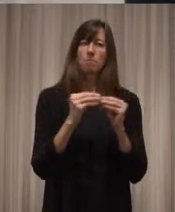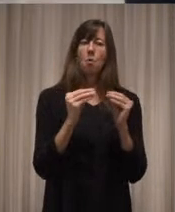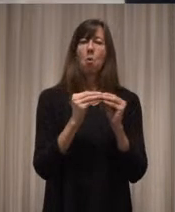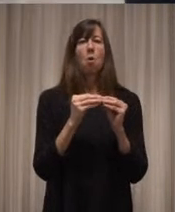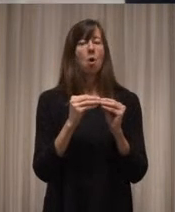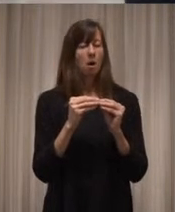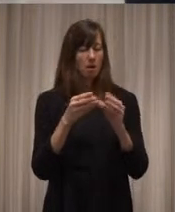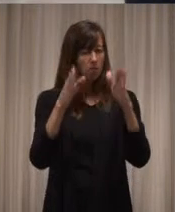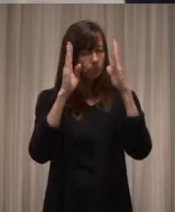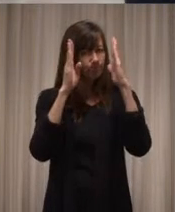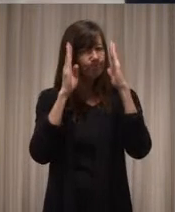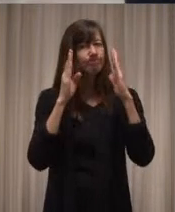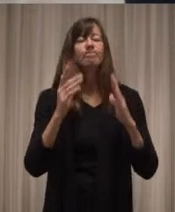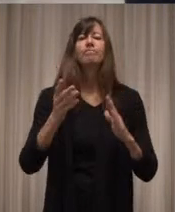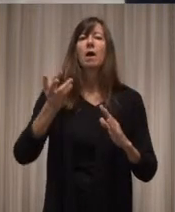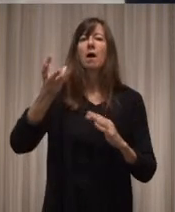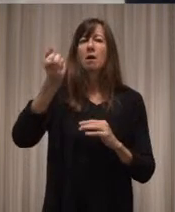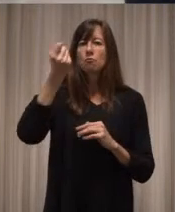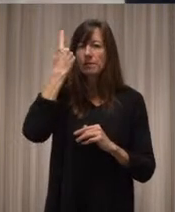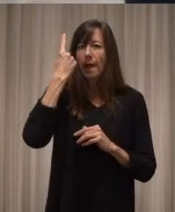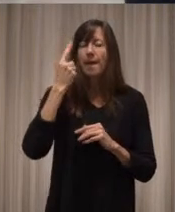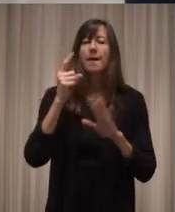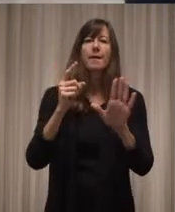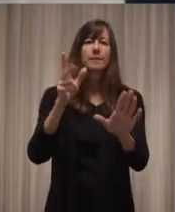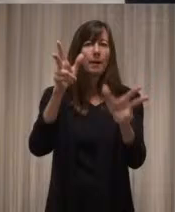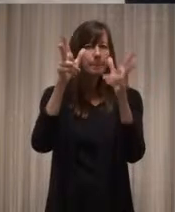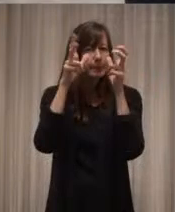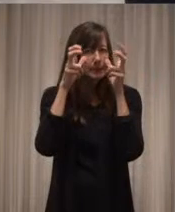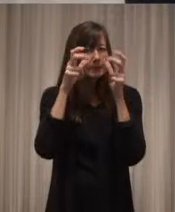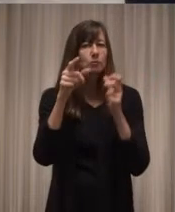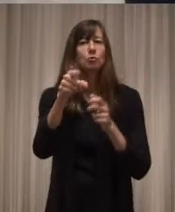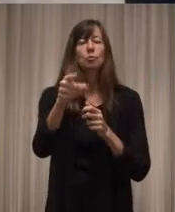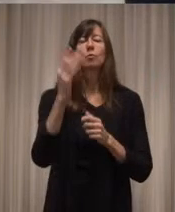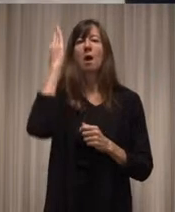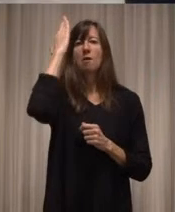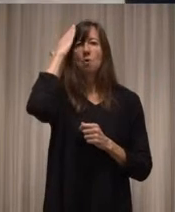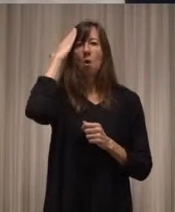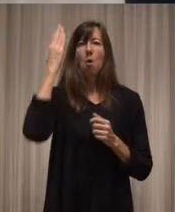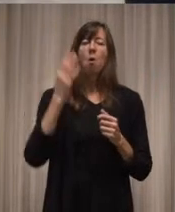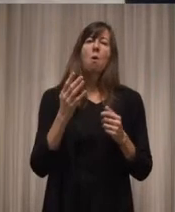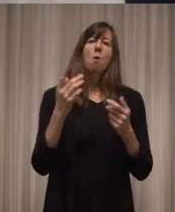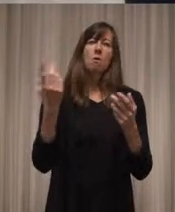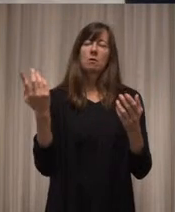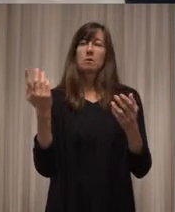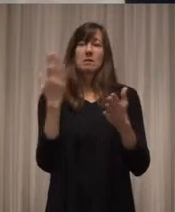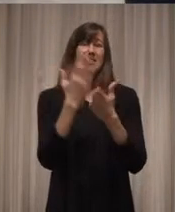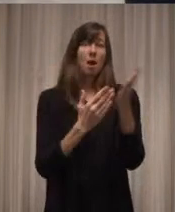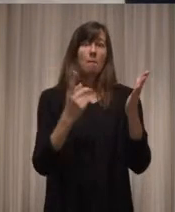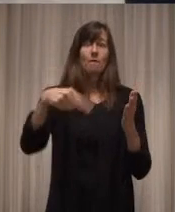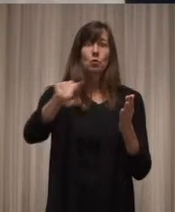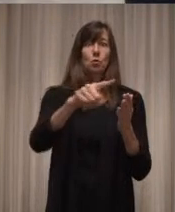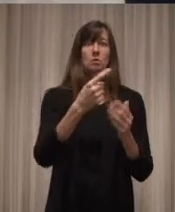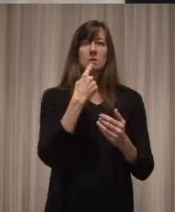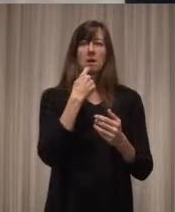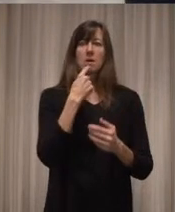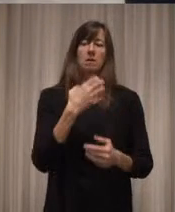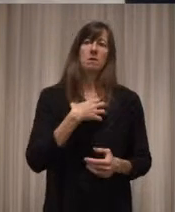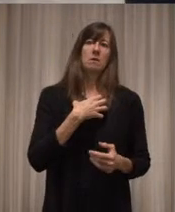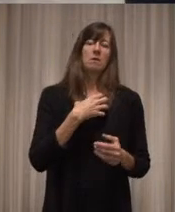long lines and concerning wait times on tests. I feel that frustration, as does pretty much